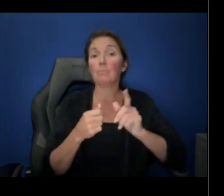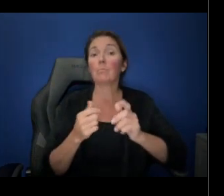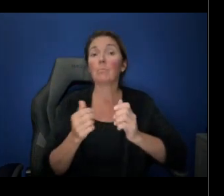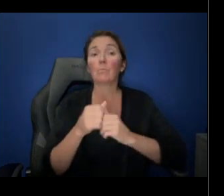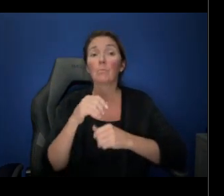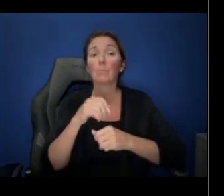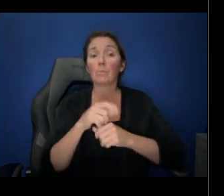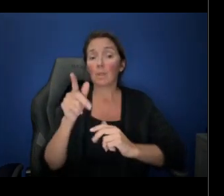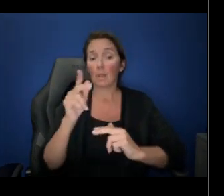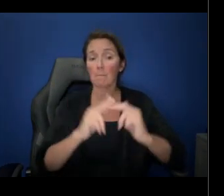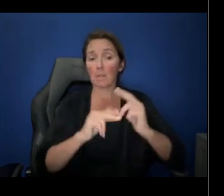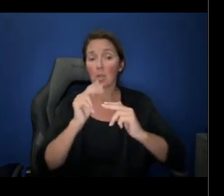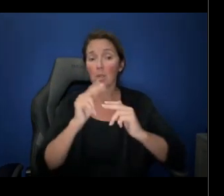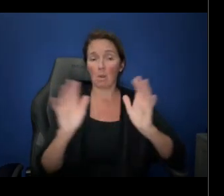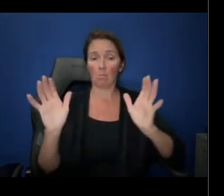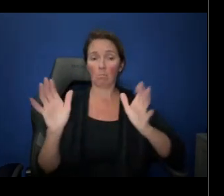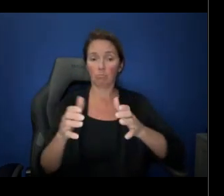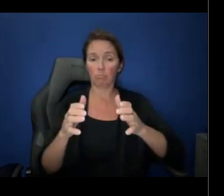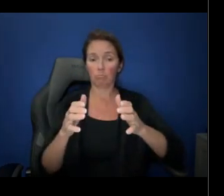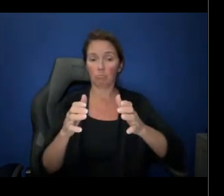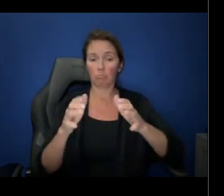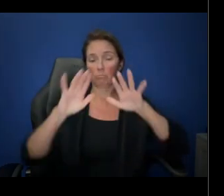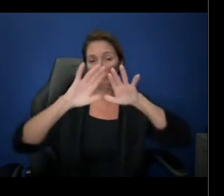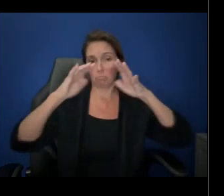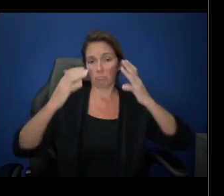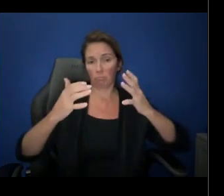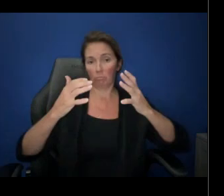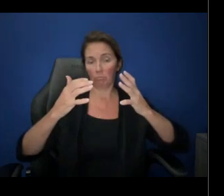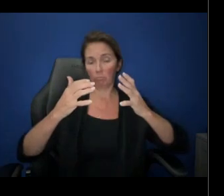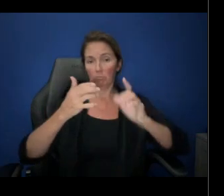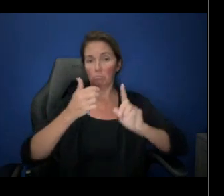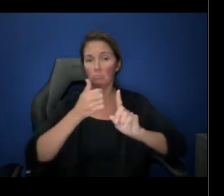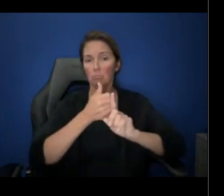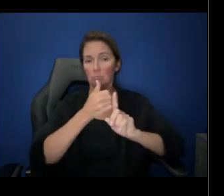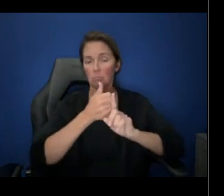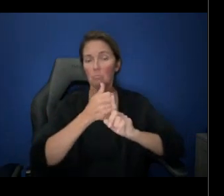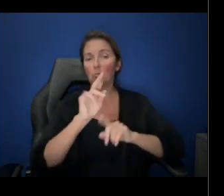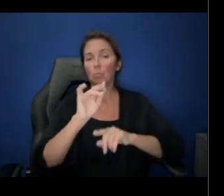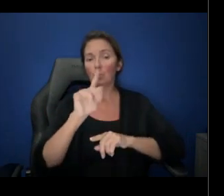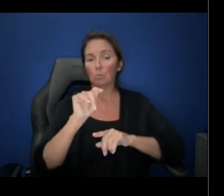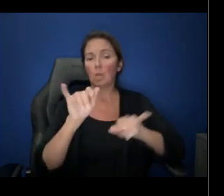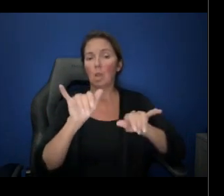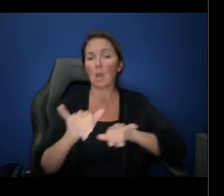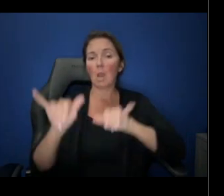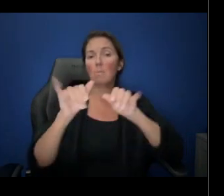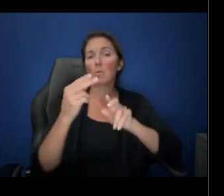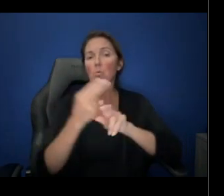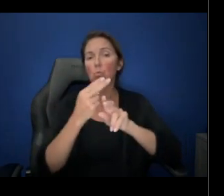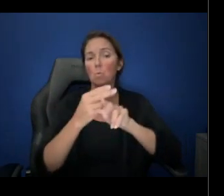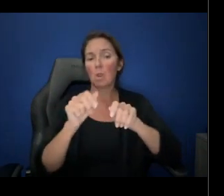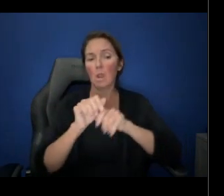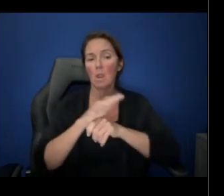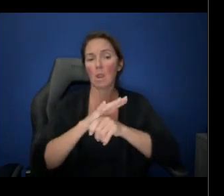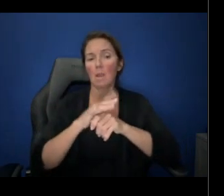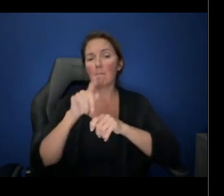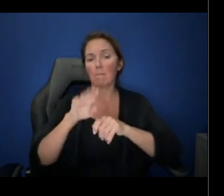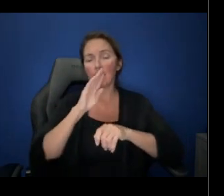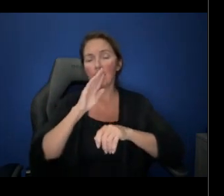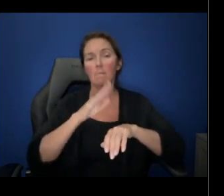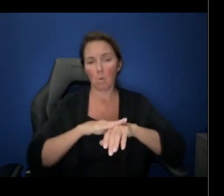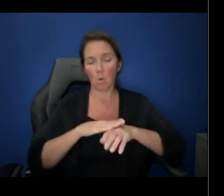Within a building containing covered dwelling units, common use areas must be on